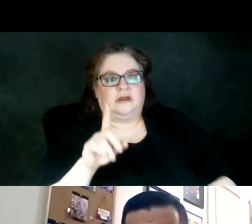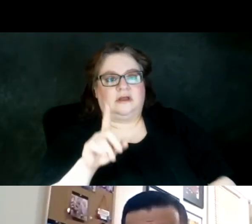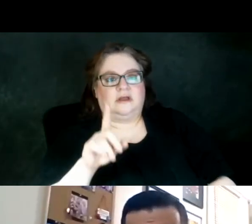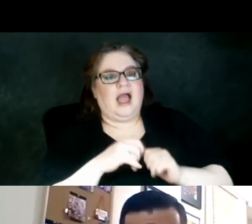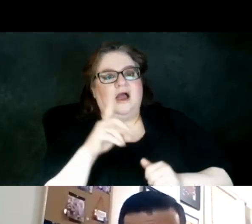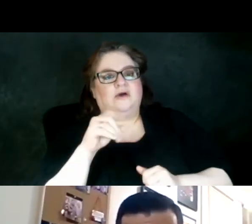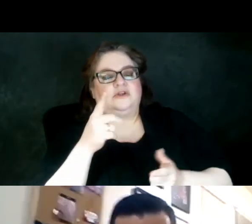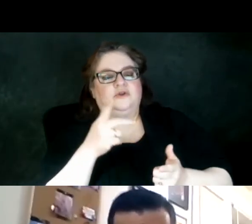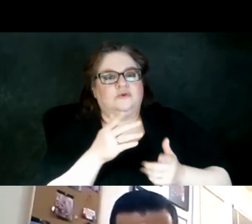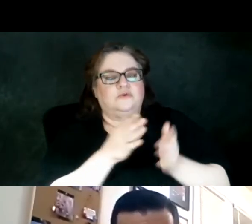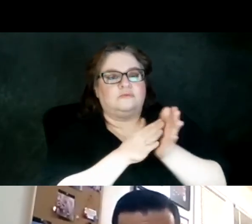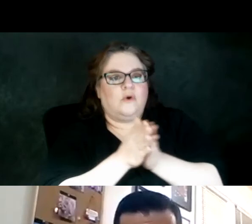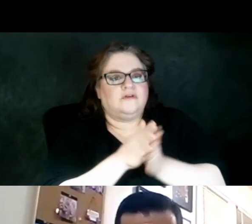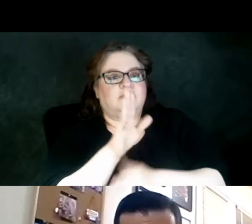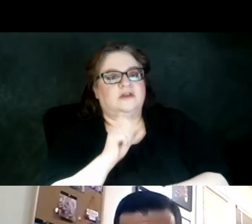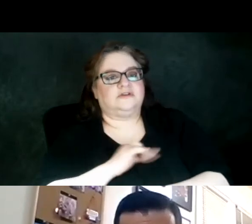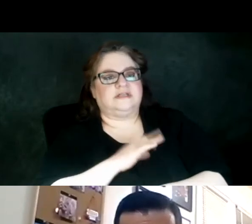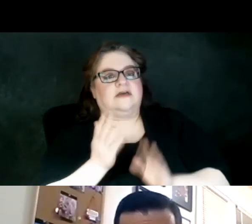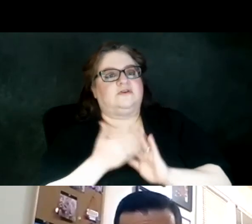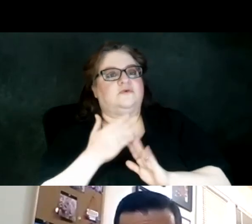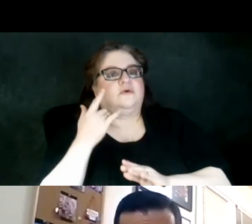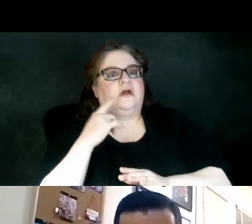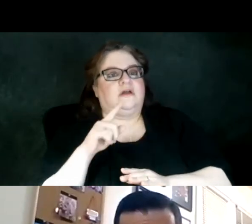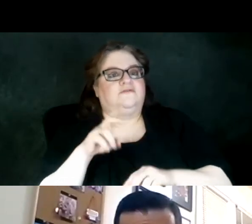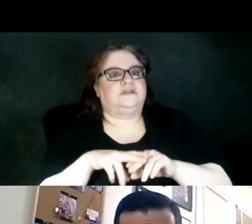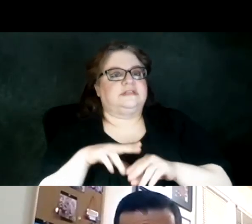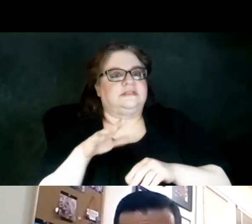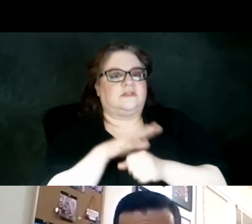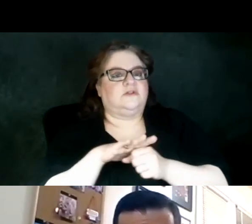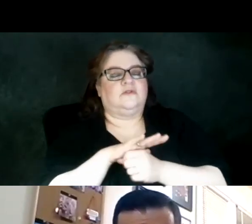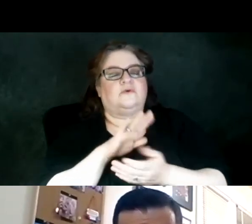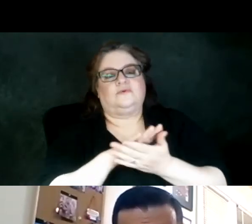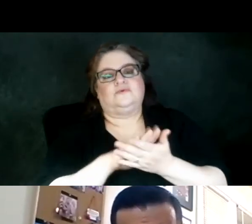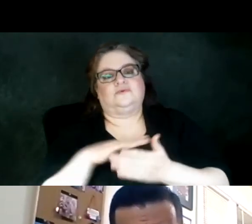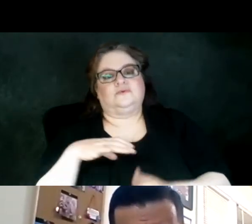you motivate your staff to run for seats on the local school council?